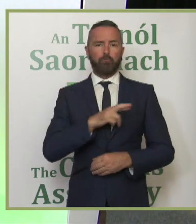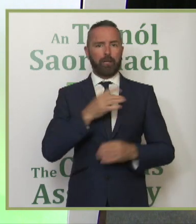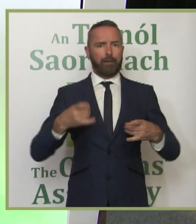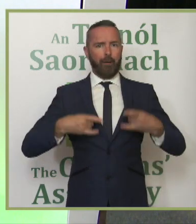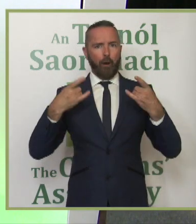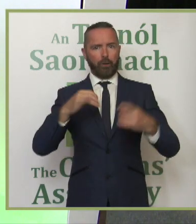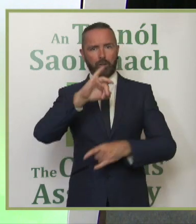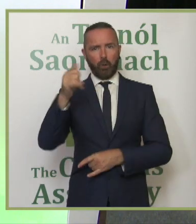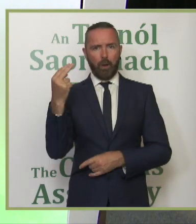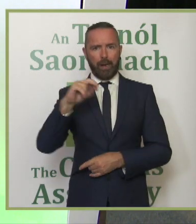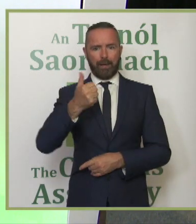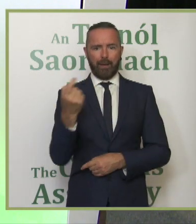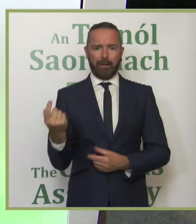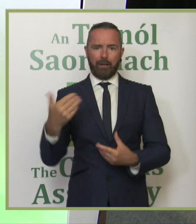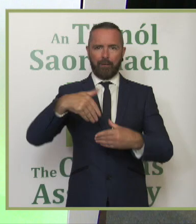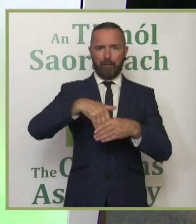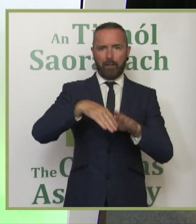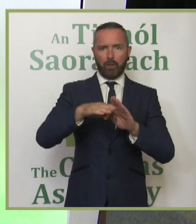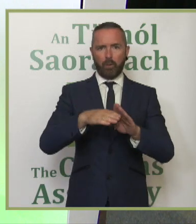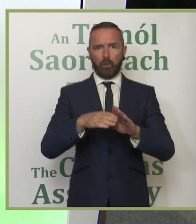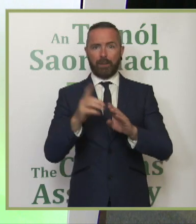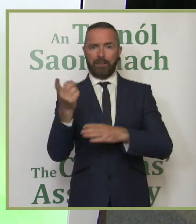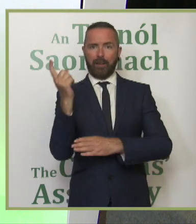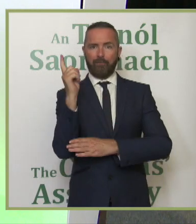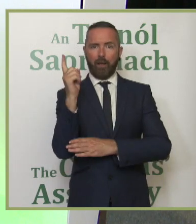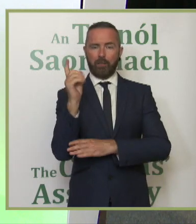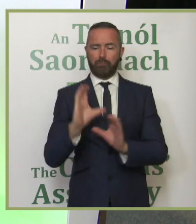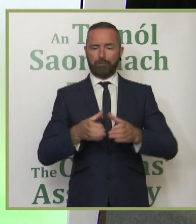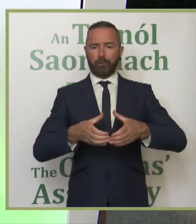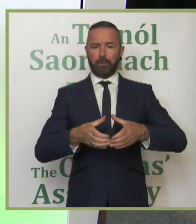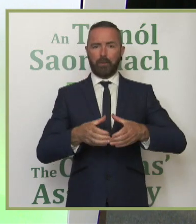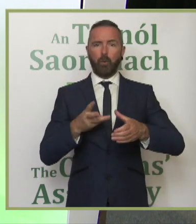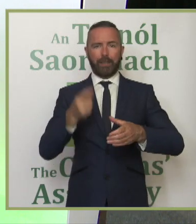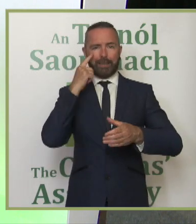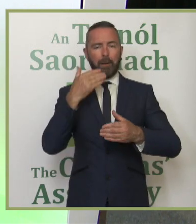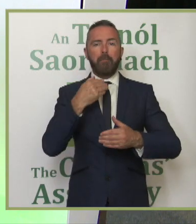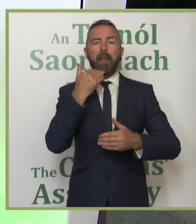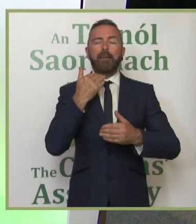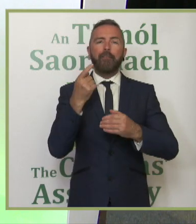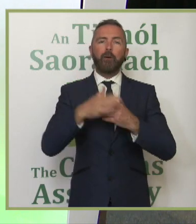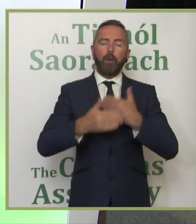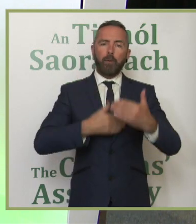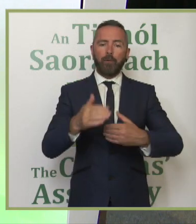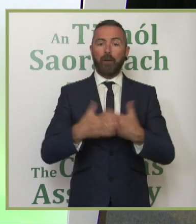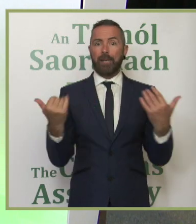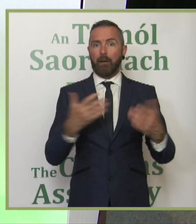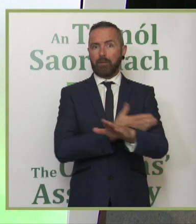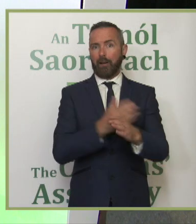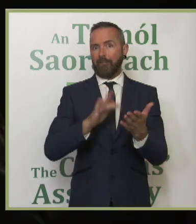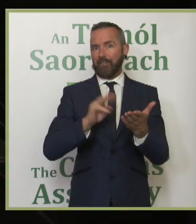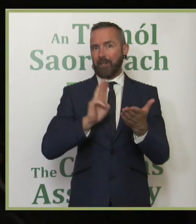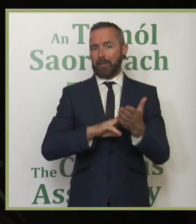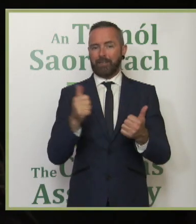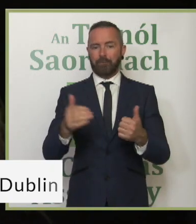Jo-Hanna has joined us on the advisory group to help us. So you'll be seeing plenty of Jo-Hanna as we move on. And Jo-Hanna, you have 15 minutes. Thank you. Thanks,